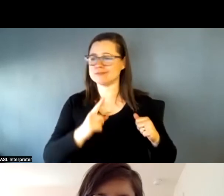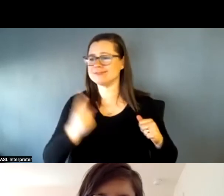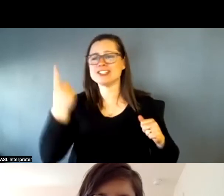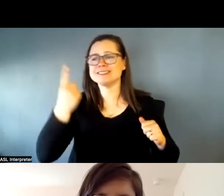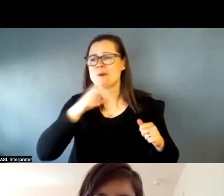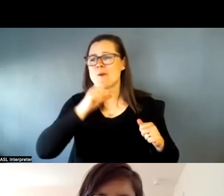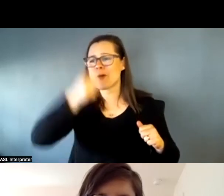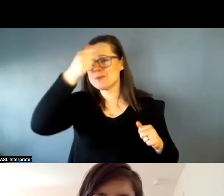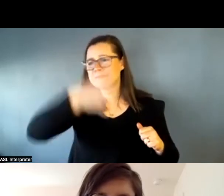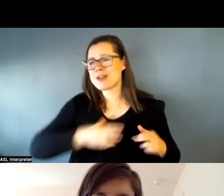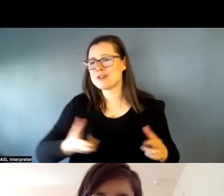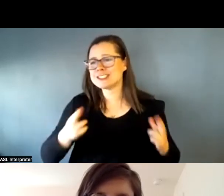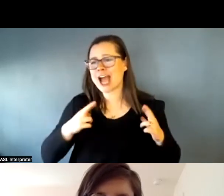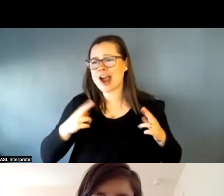retired.